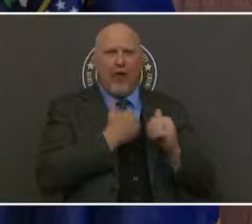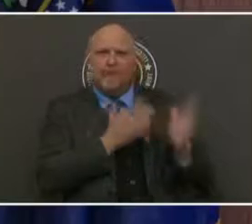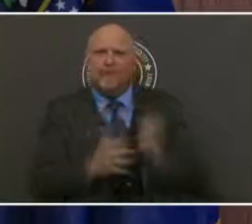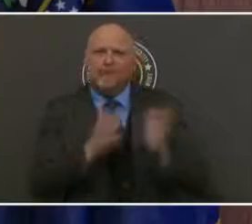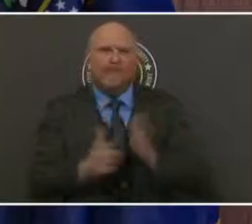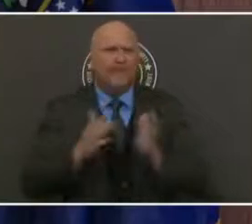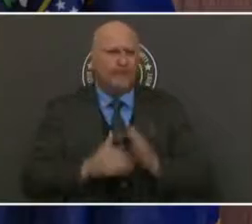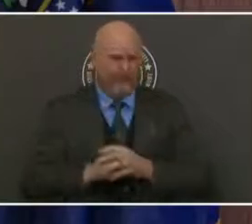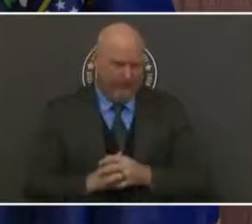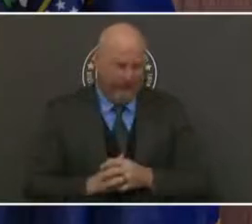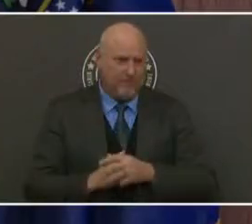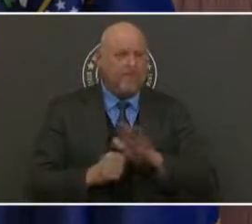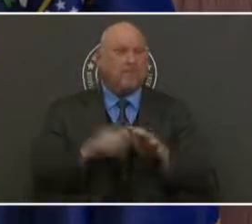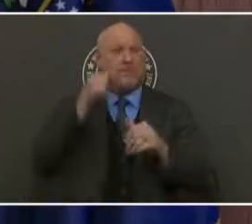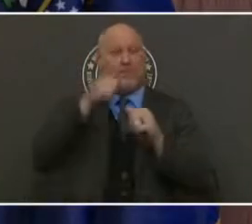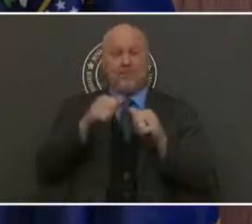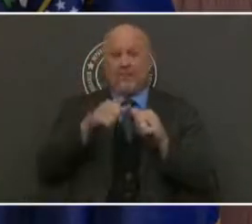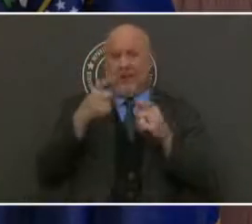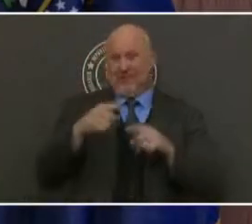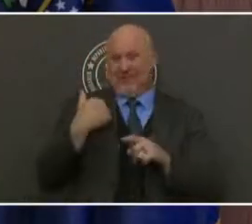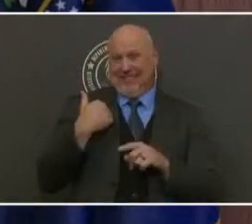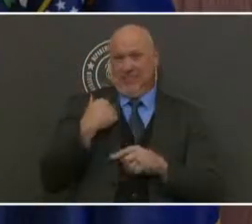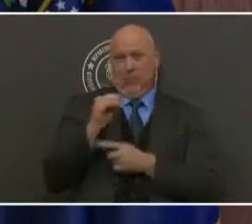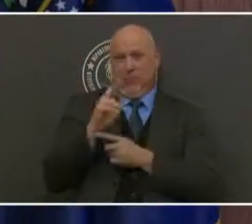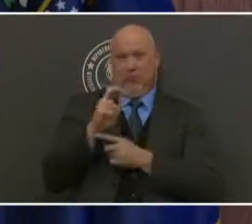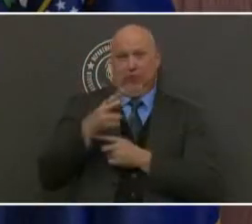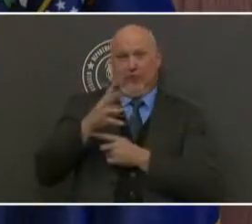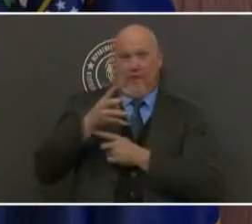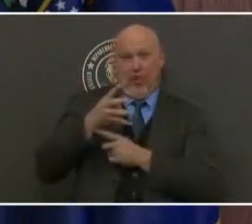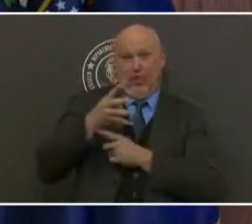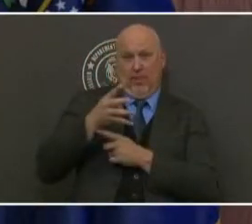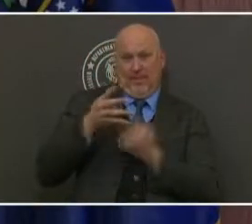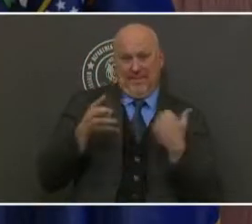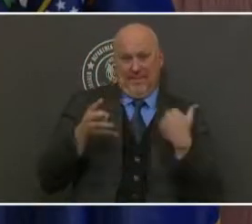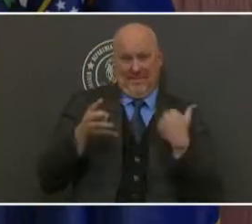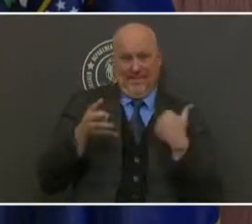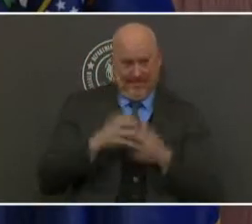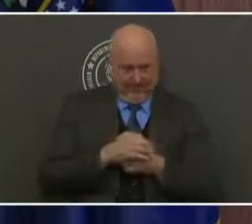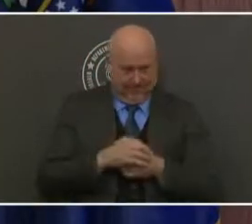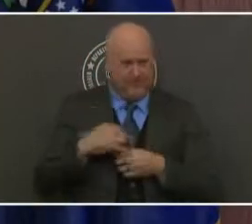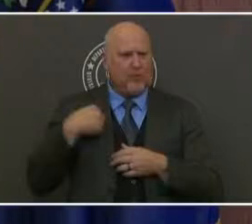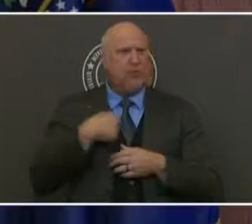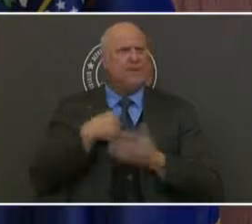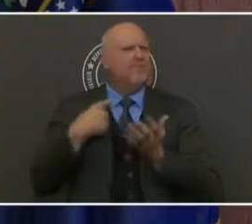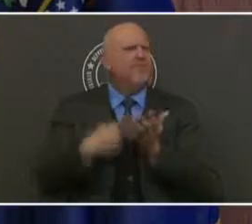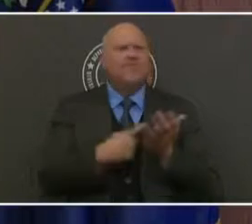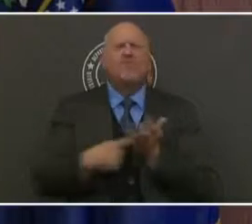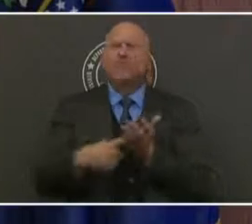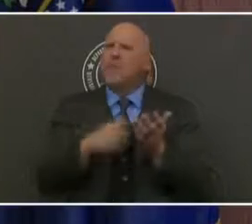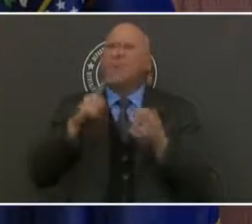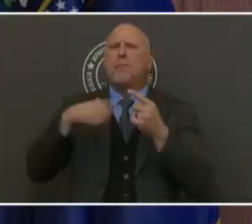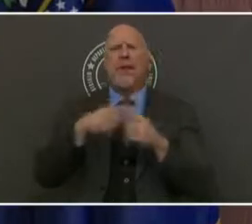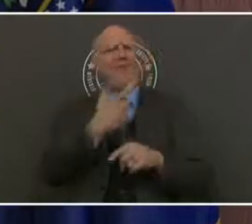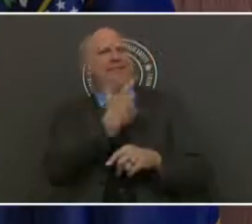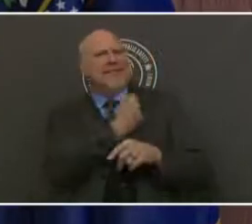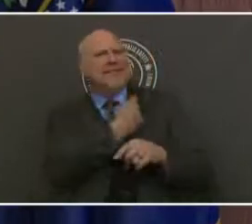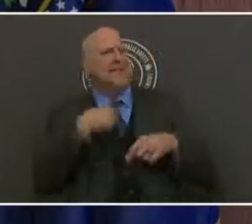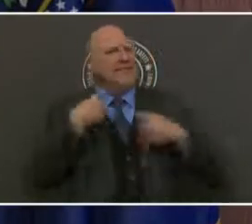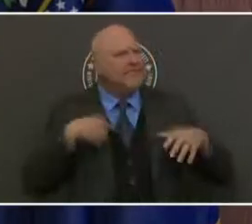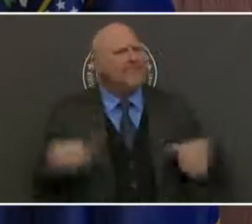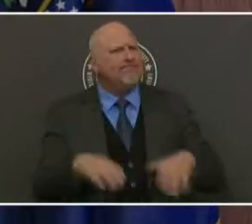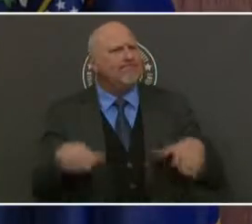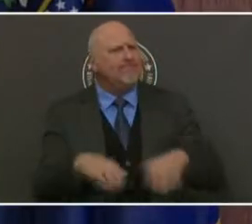4th, that we talked about our vaccine equity efforts, that we were going to be working very closely with local